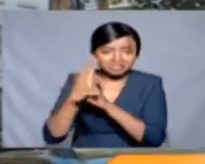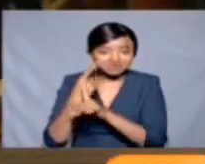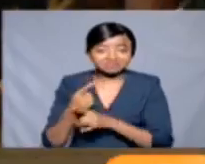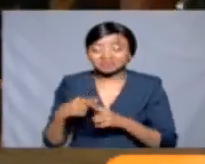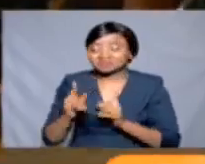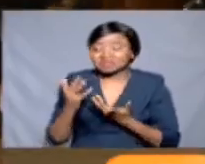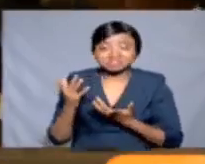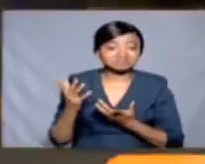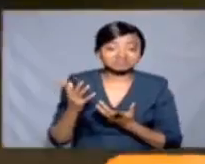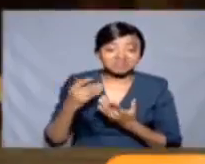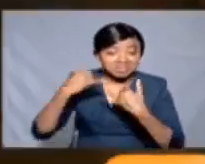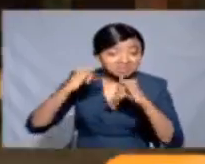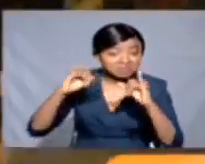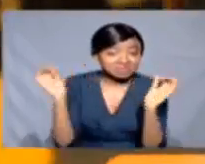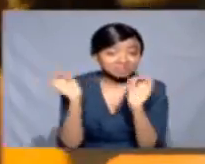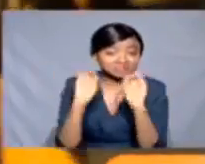shelves.